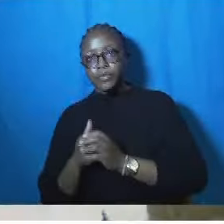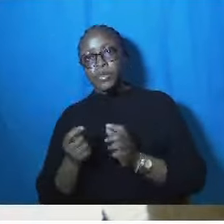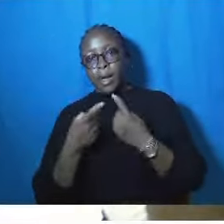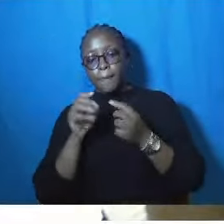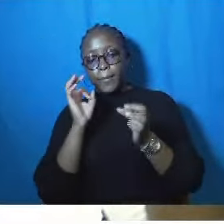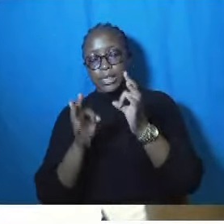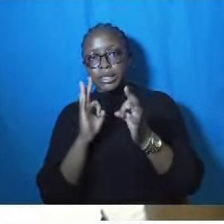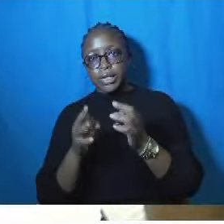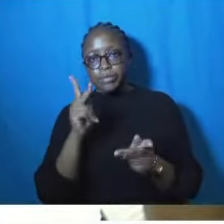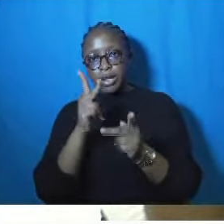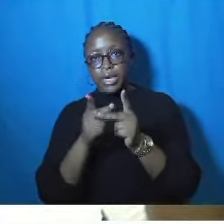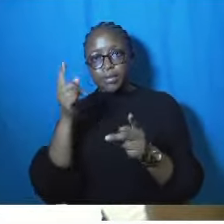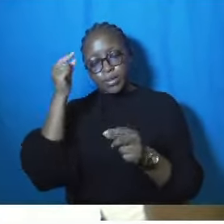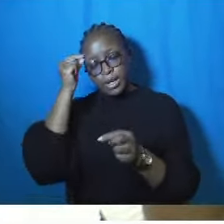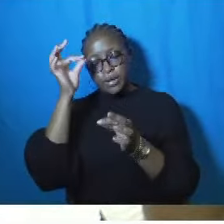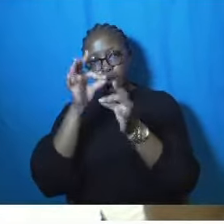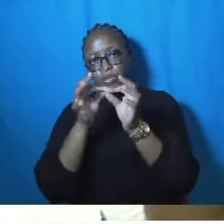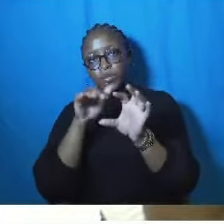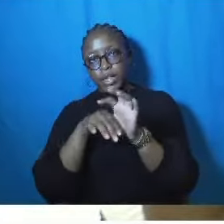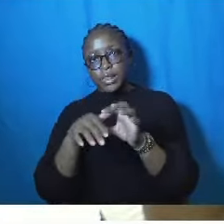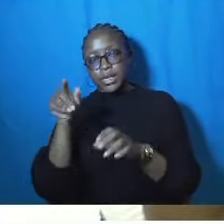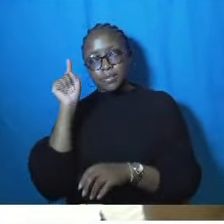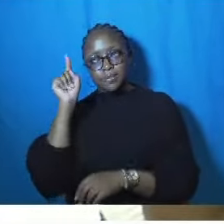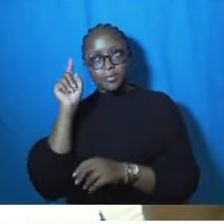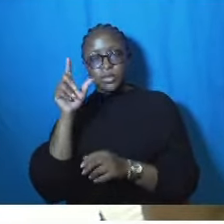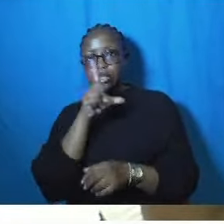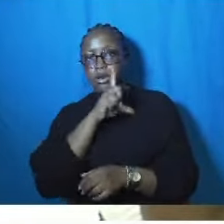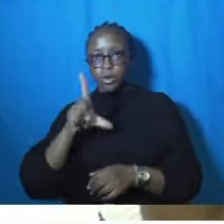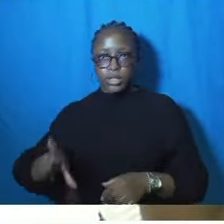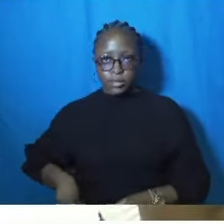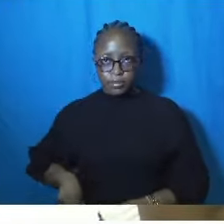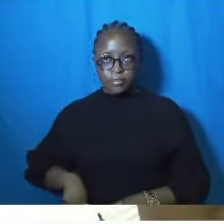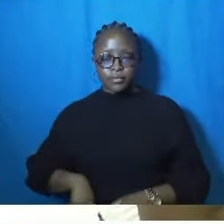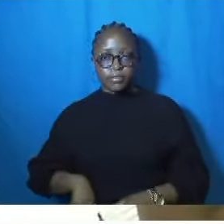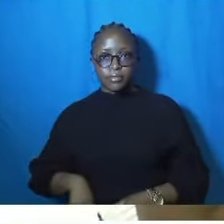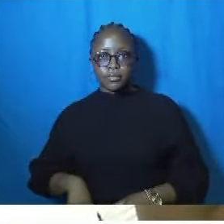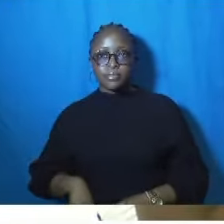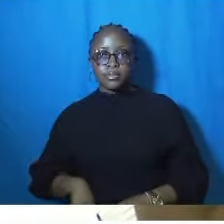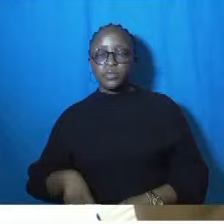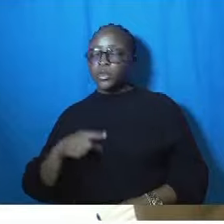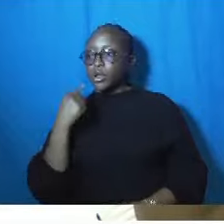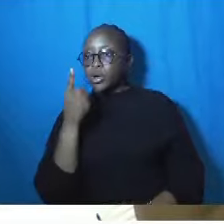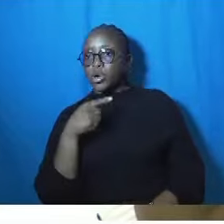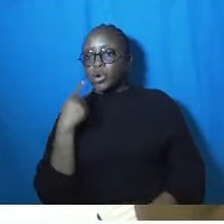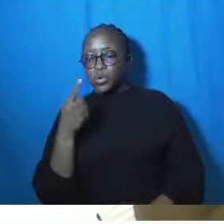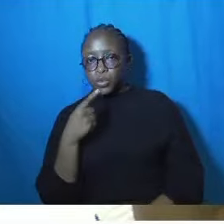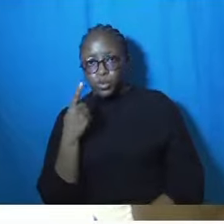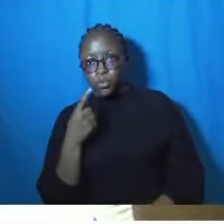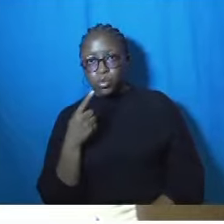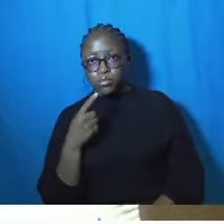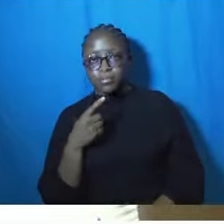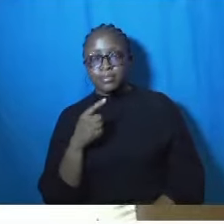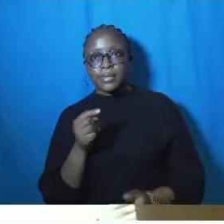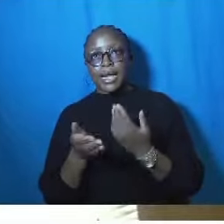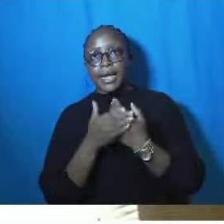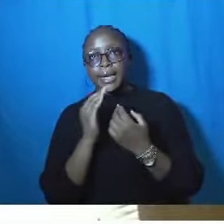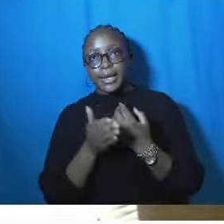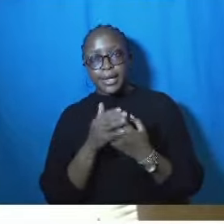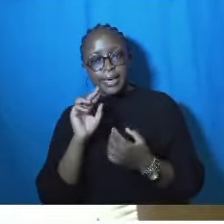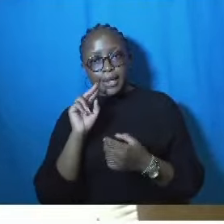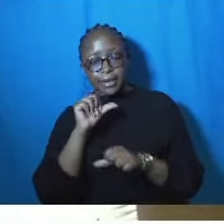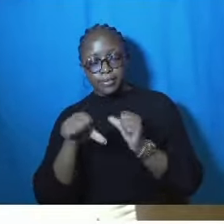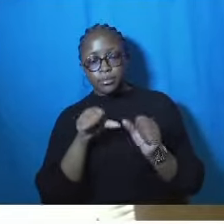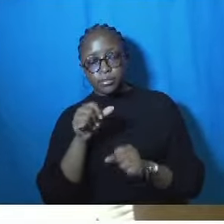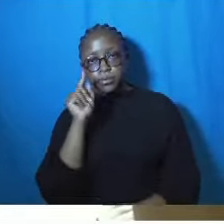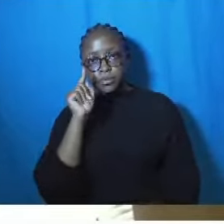not and who has the best interest of us in his heart, he can change our circumstances for